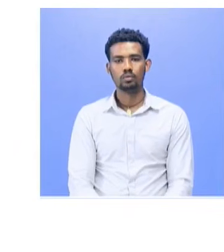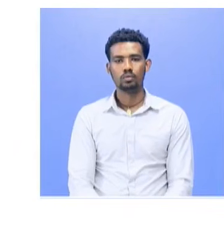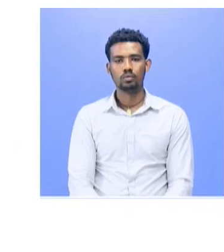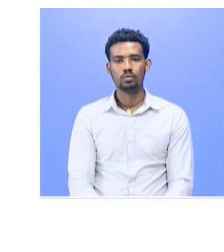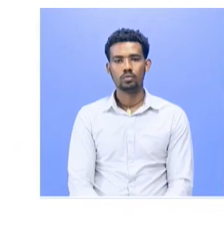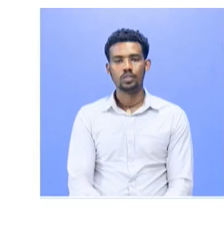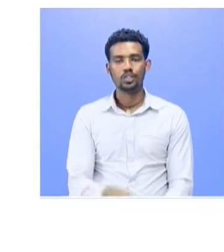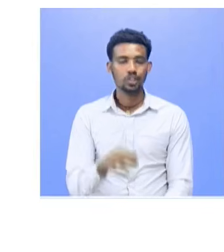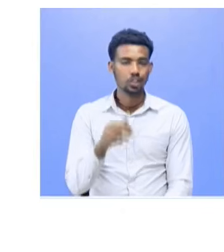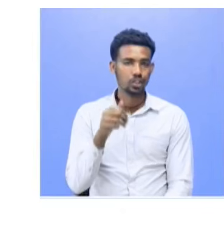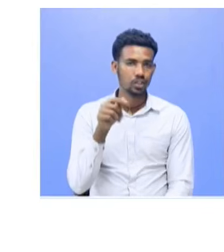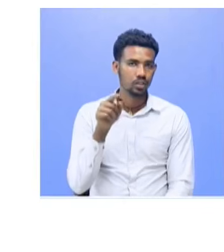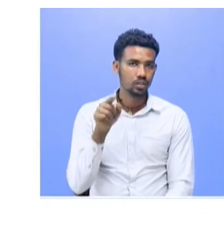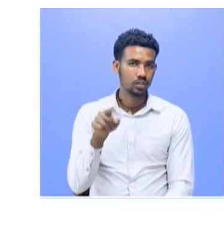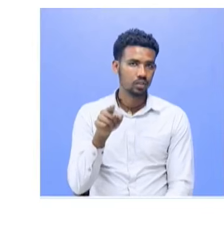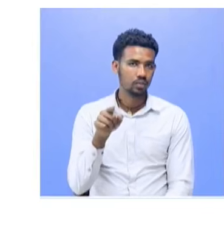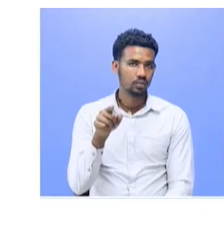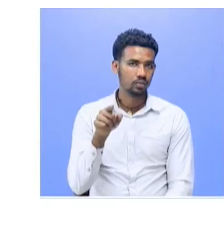She